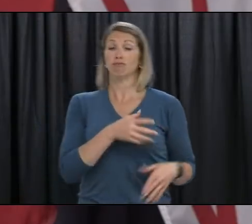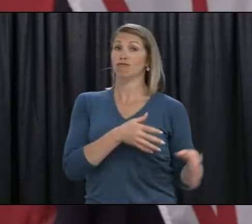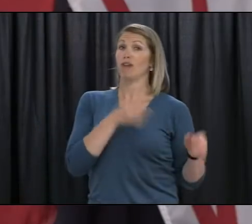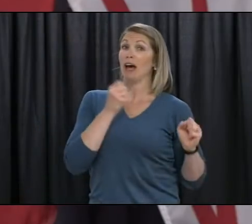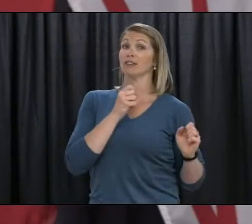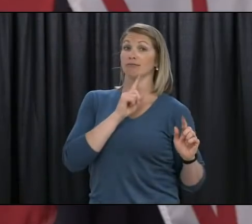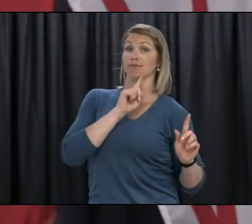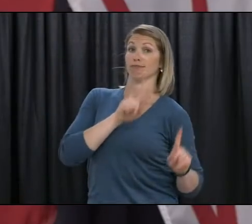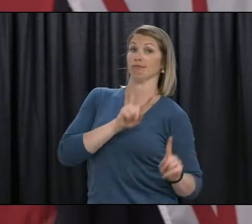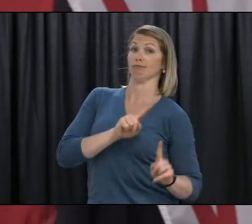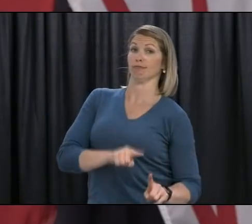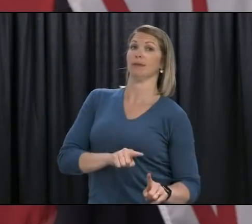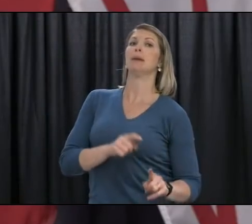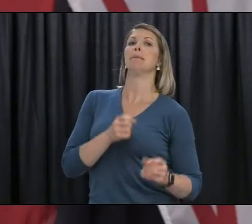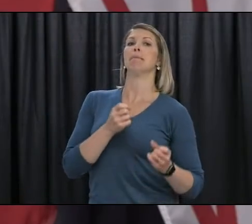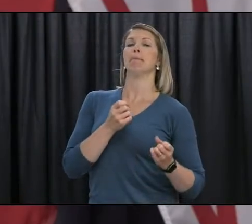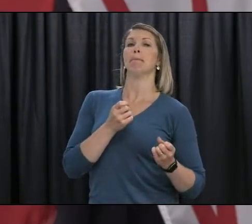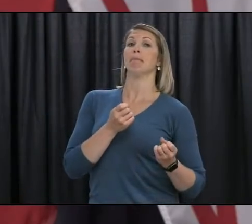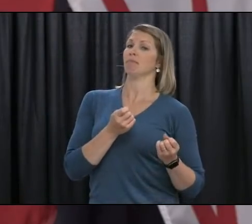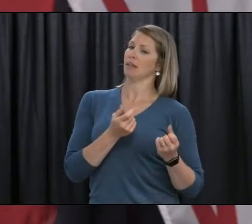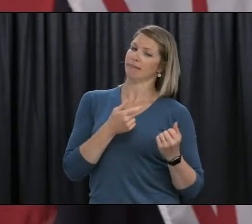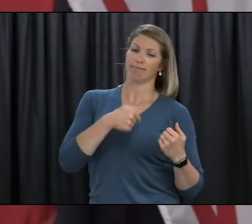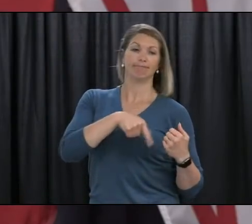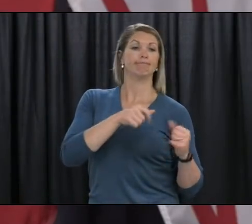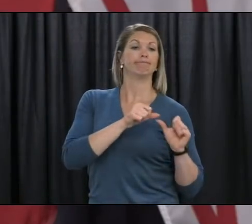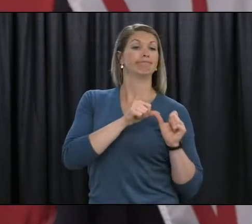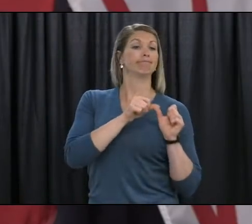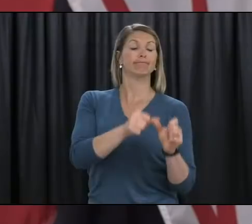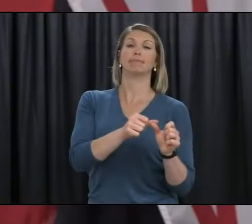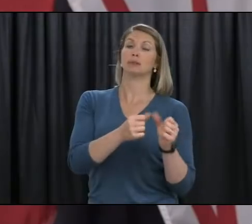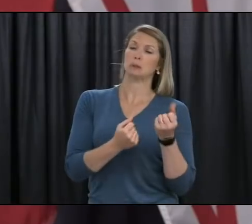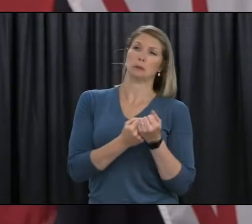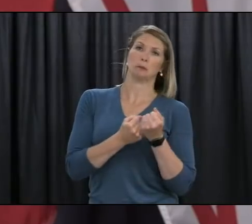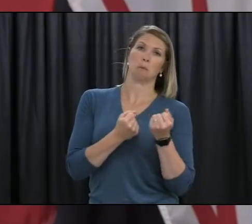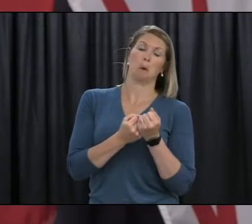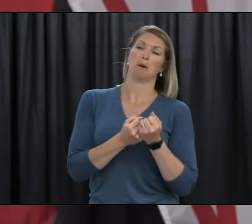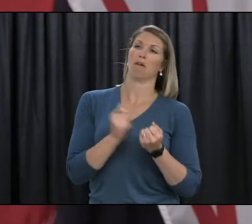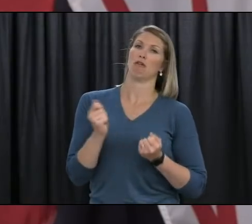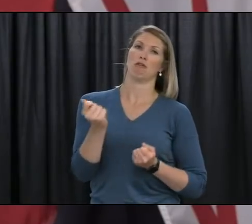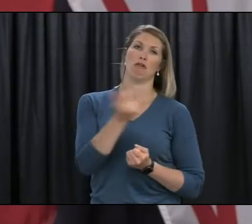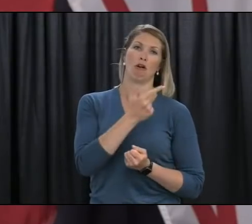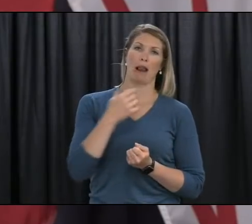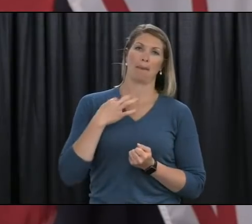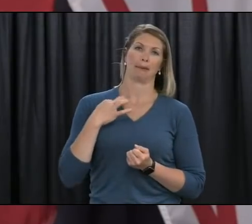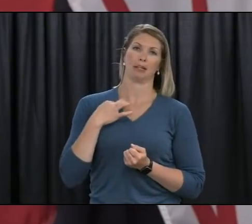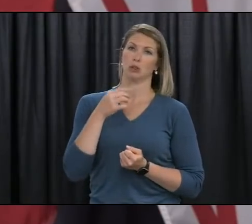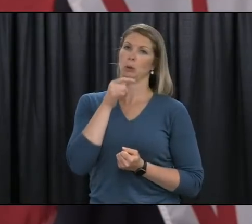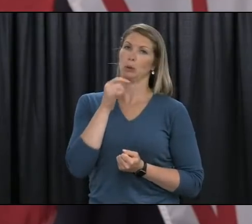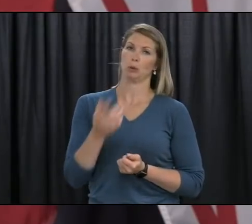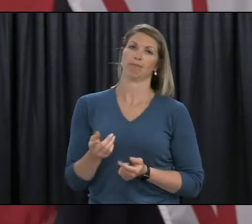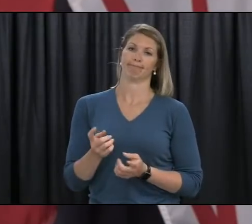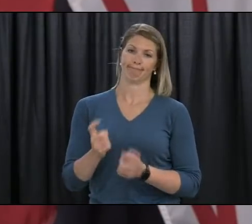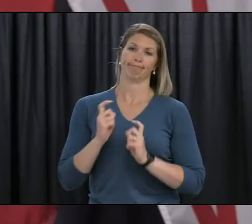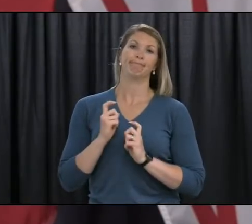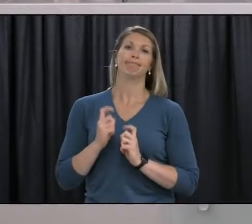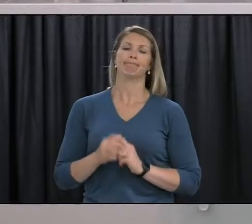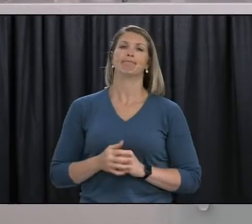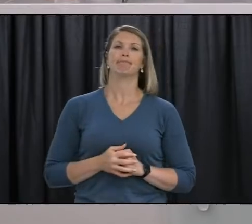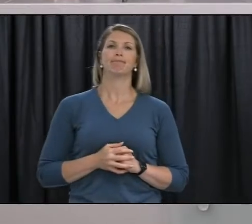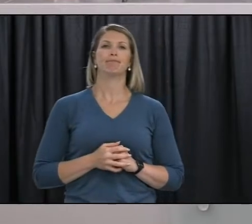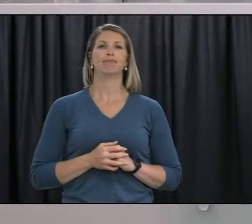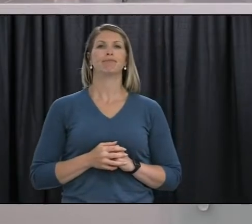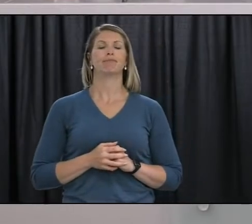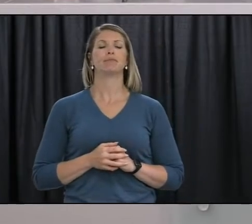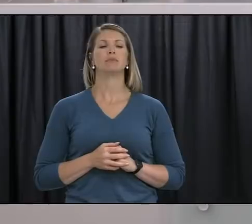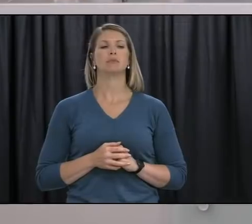there's the number of people that's required will be there to support those applications that are coming in. And I